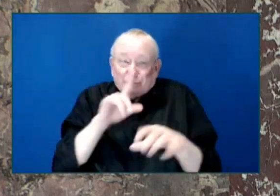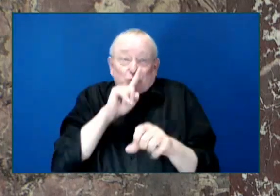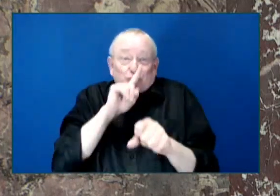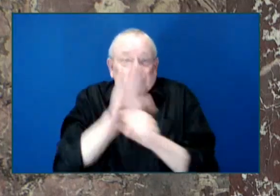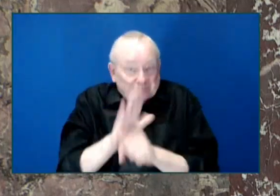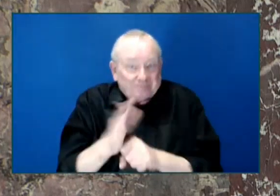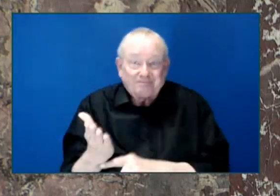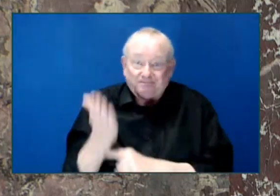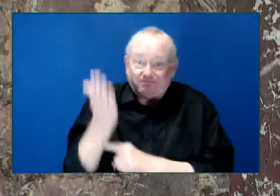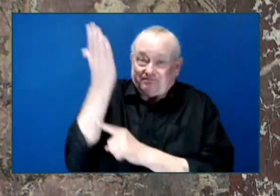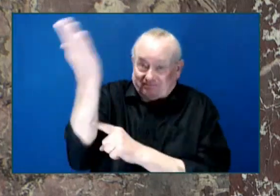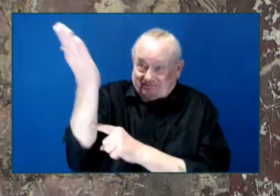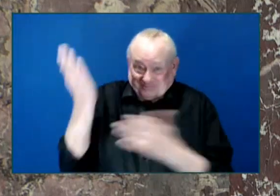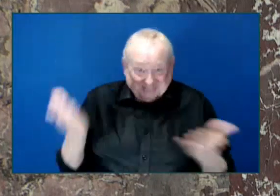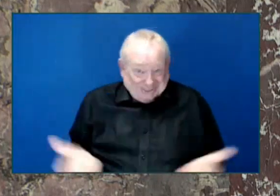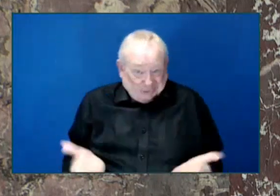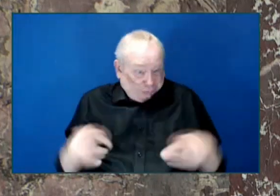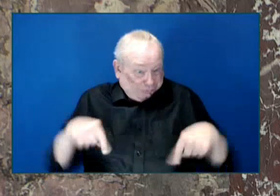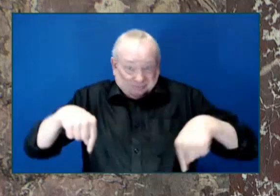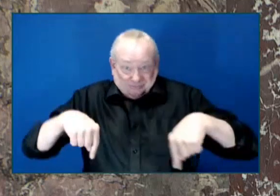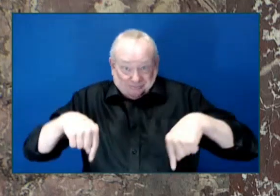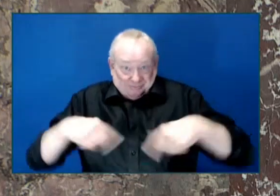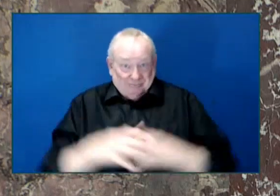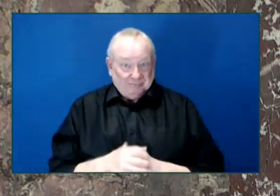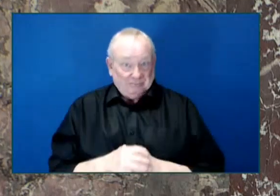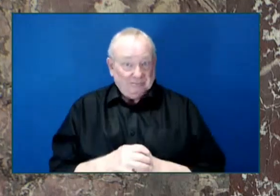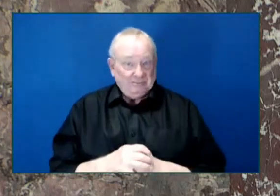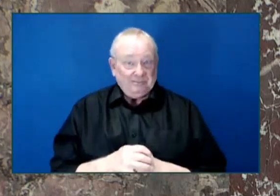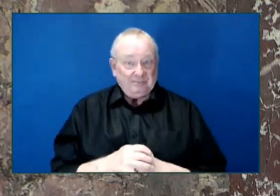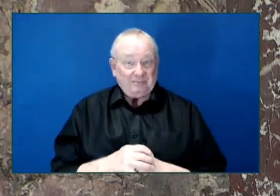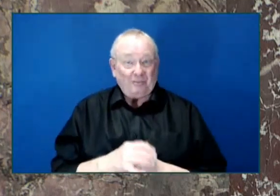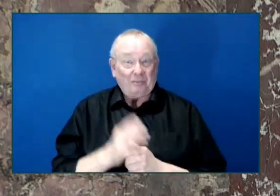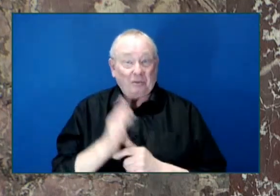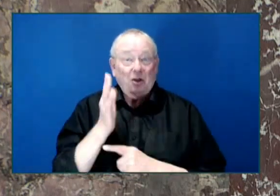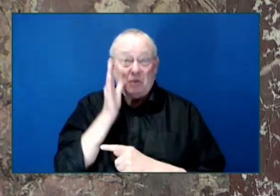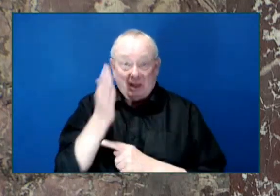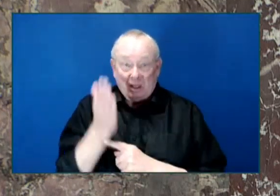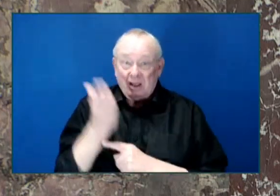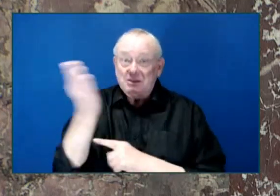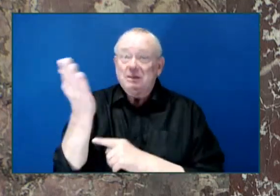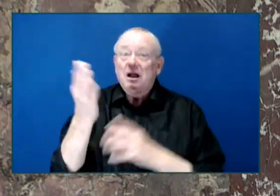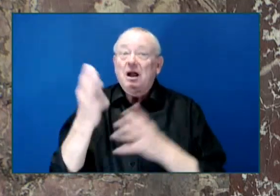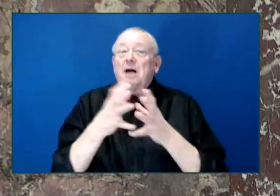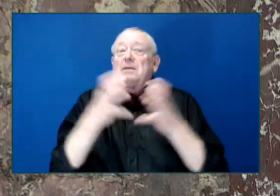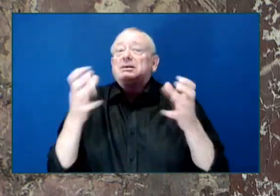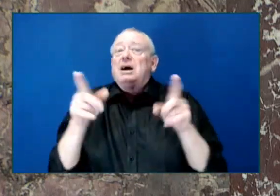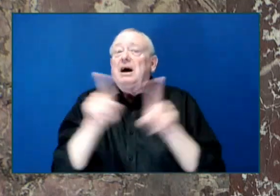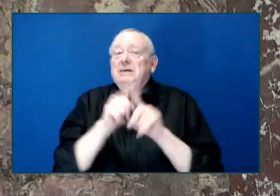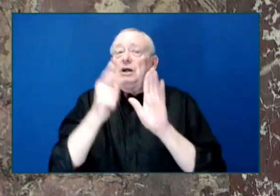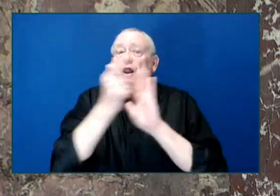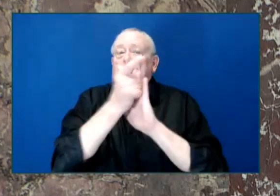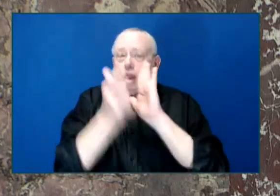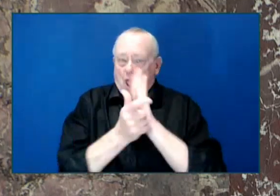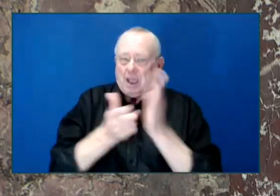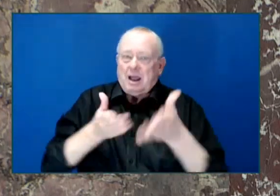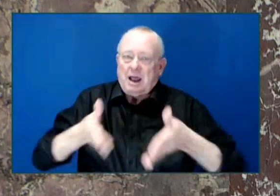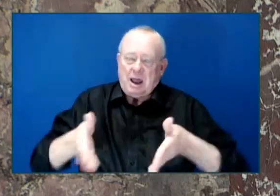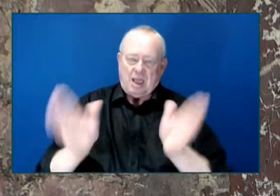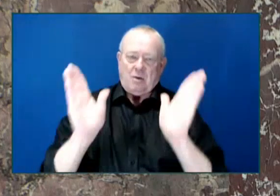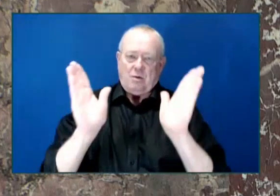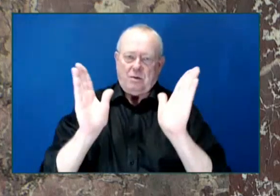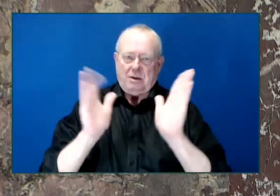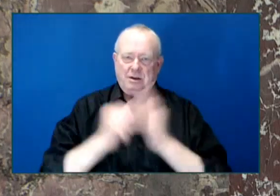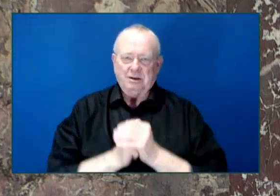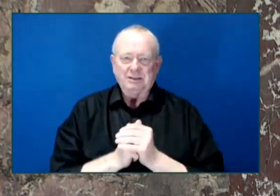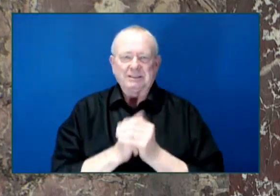and to table as much of the report as the law allows us to provide to them and to the public, and to have